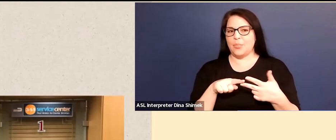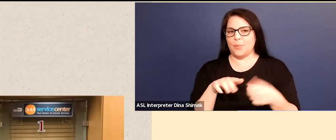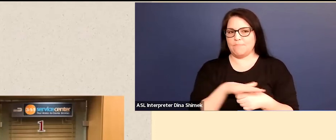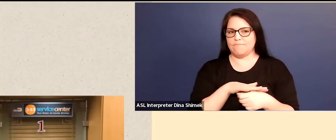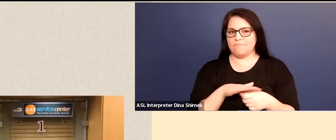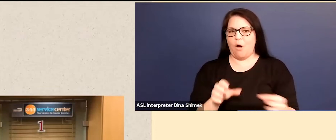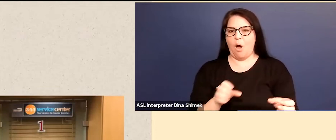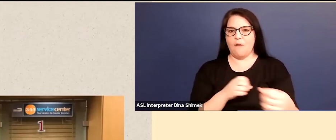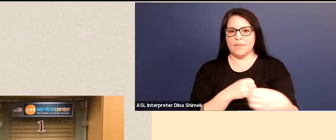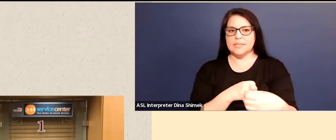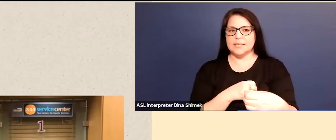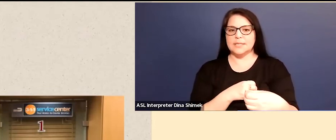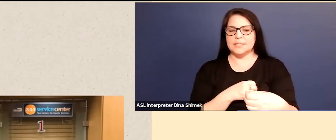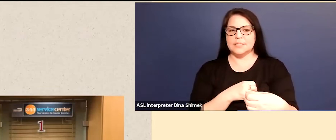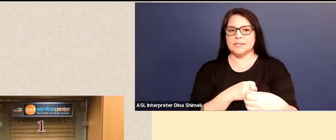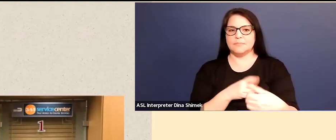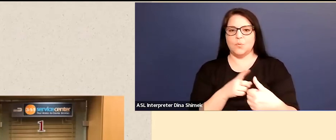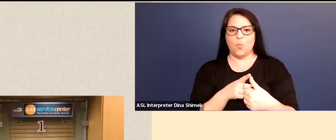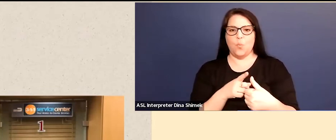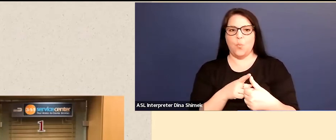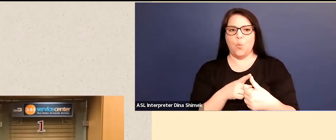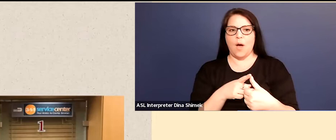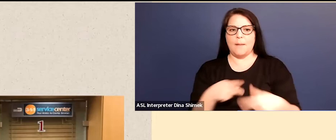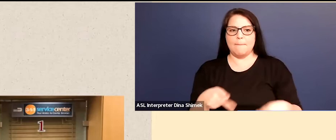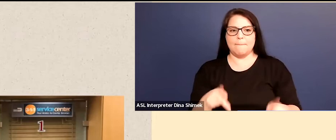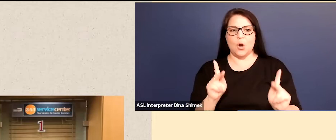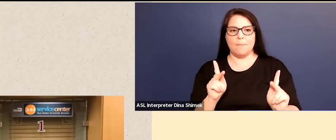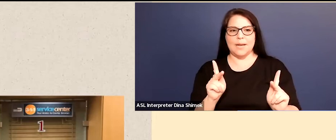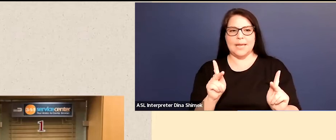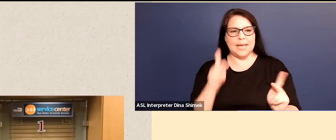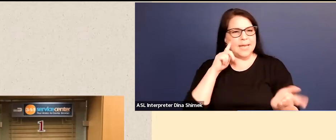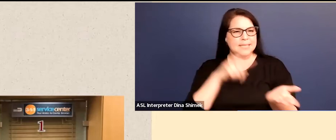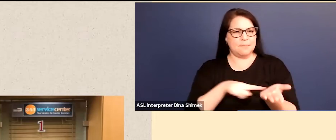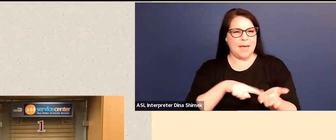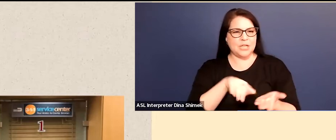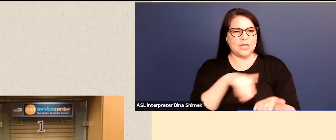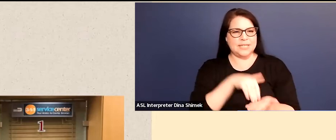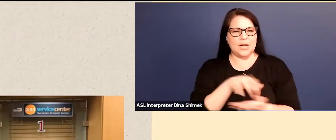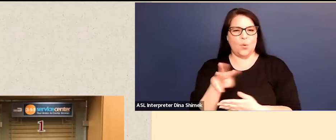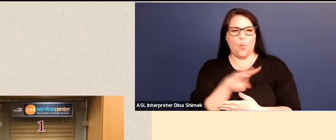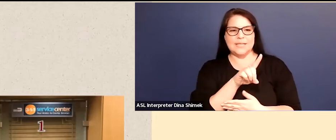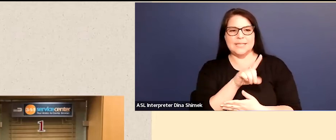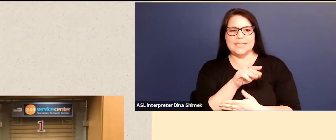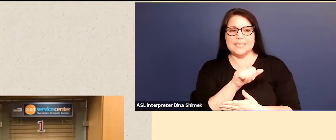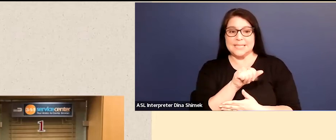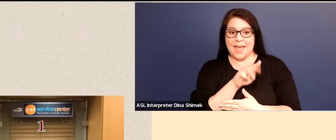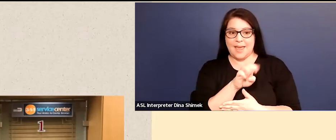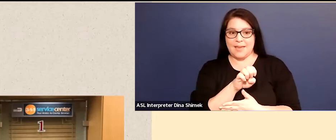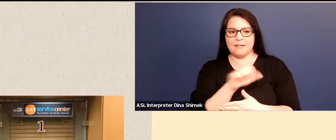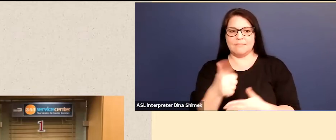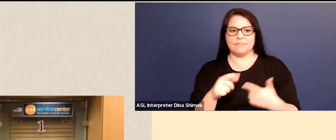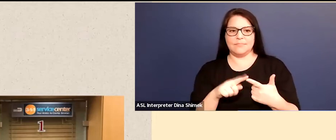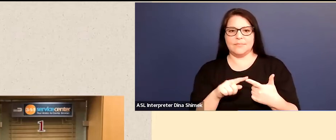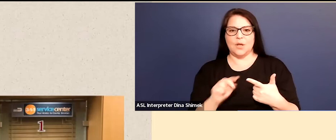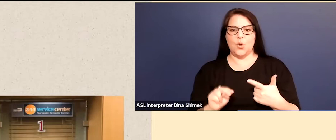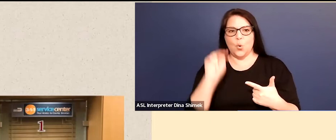offices. One is at the Permitting and Expansion Center in West Dade. One is at the